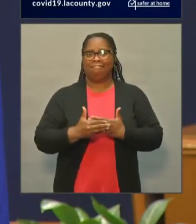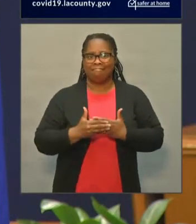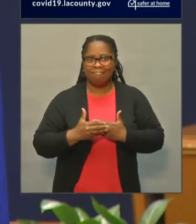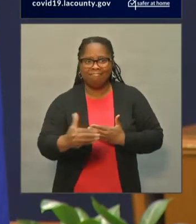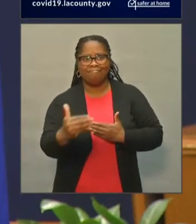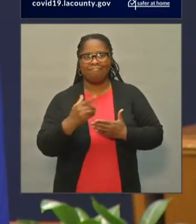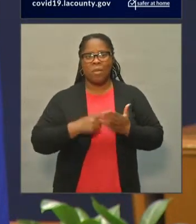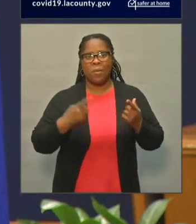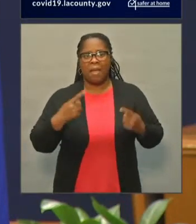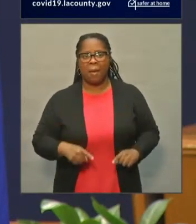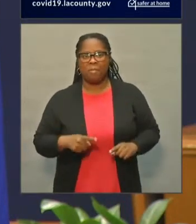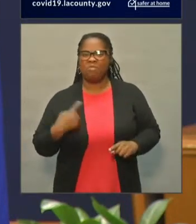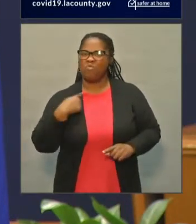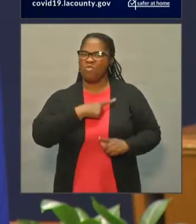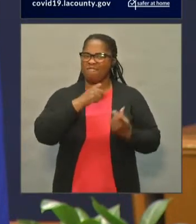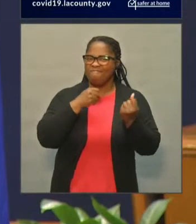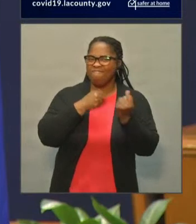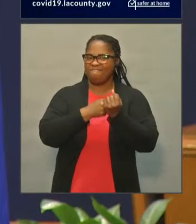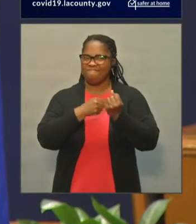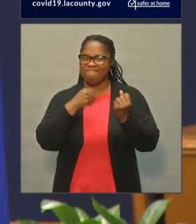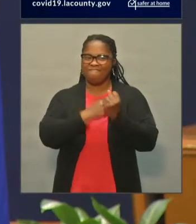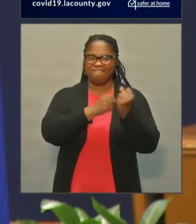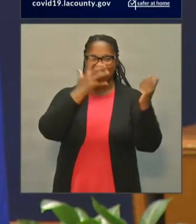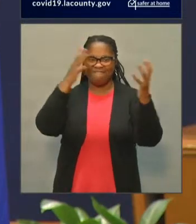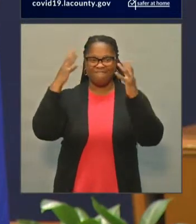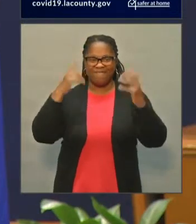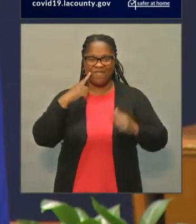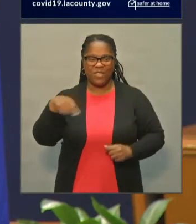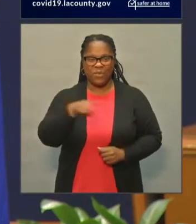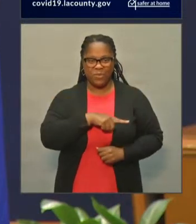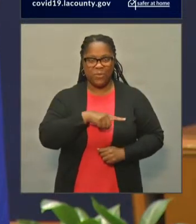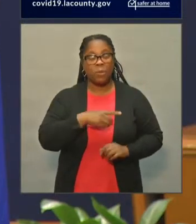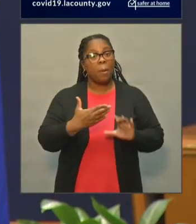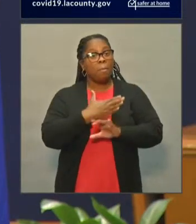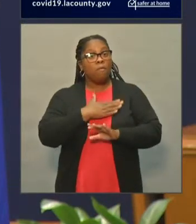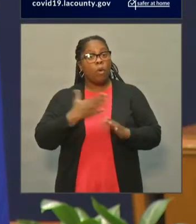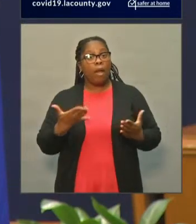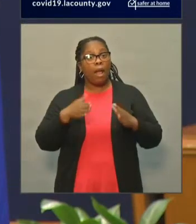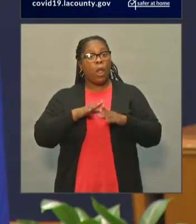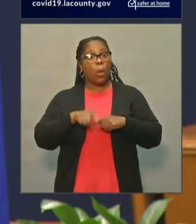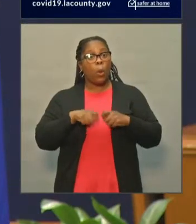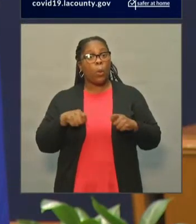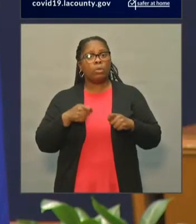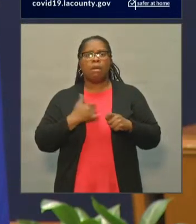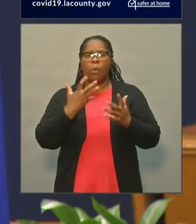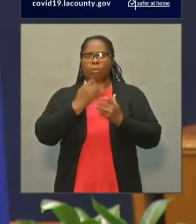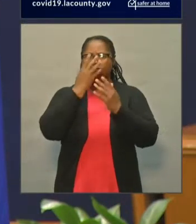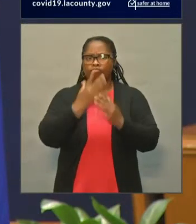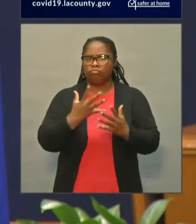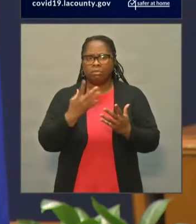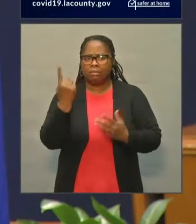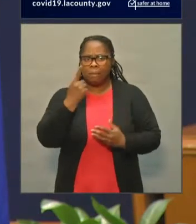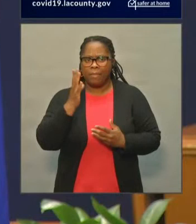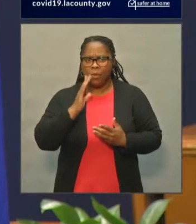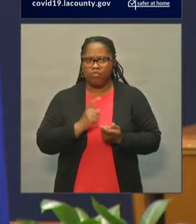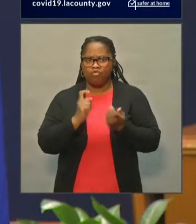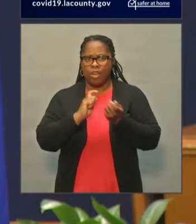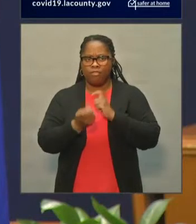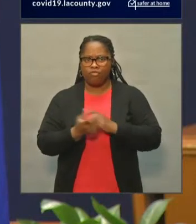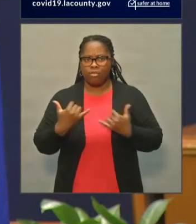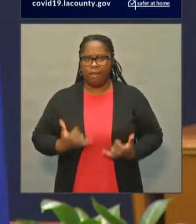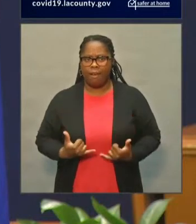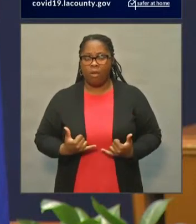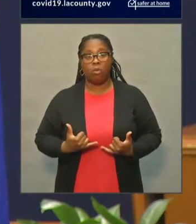every single step of the way. Before I close, I would like to share a change we're making to our press briefings. We will now be